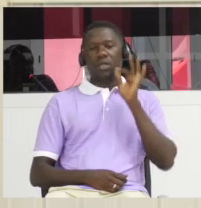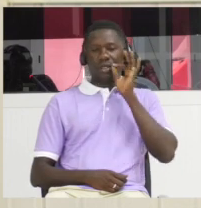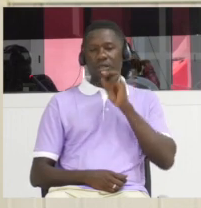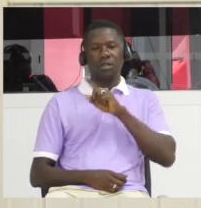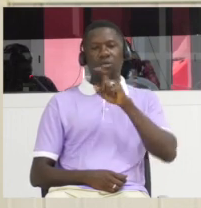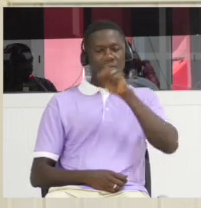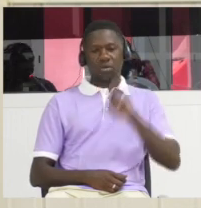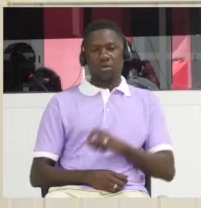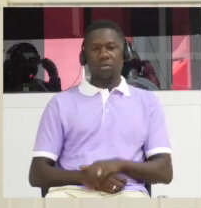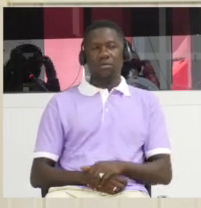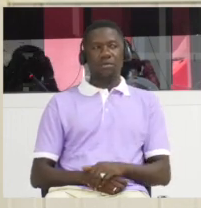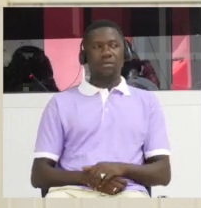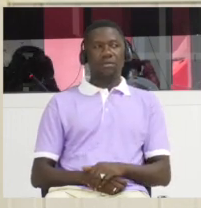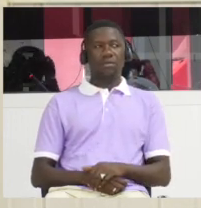Sir.